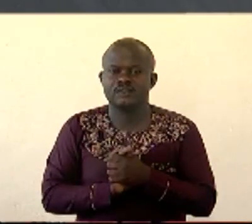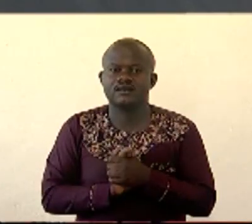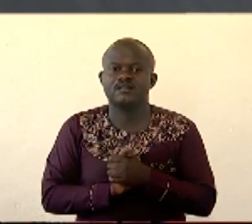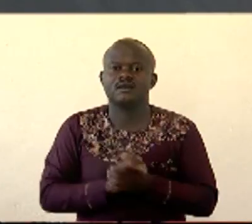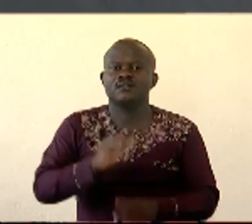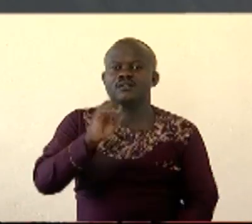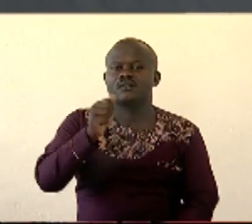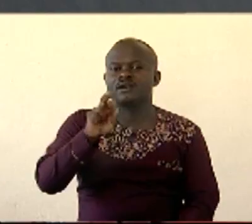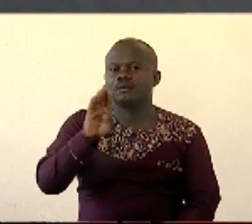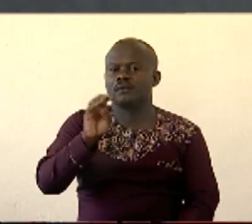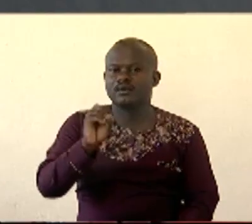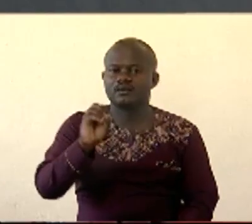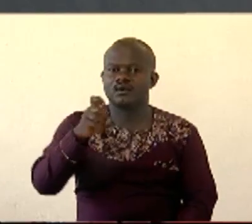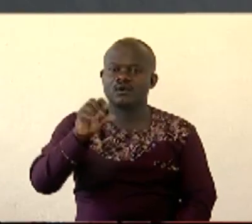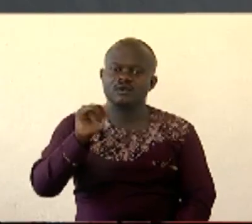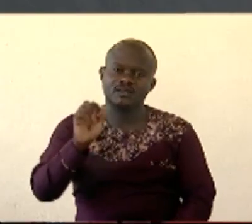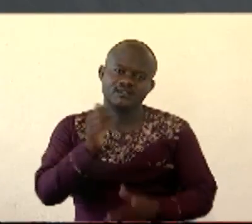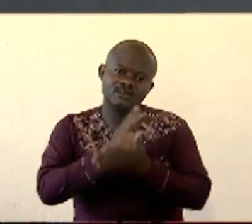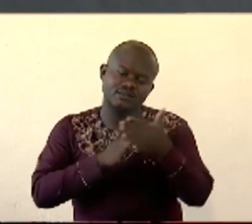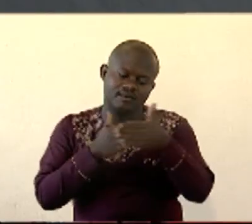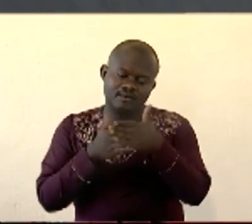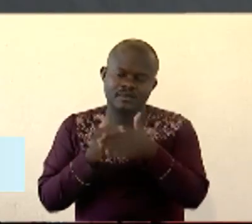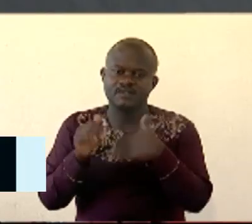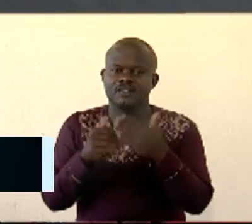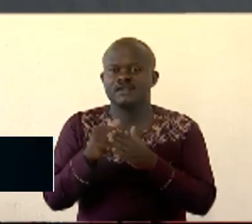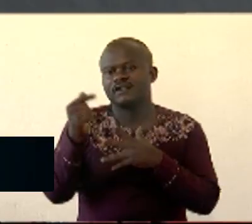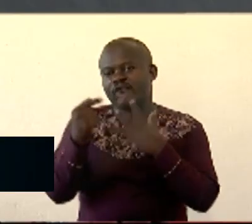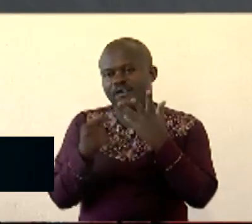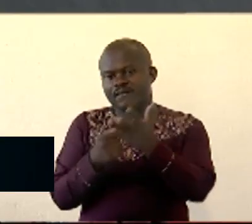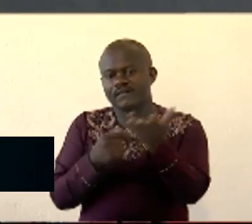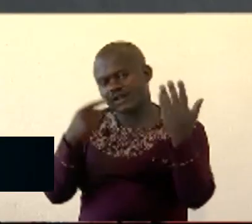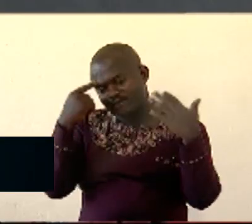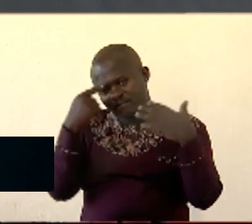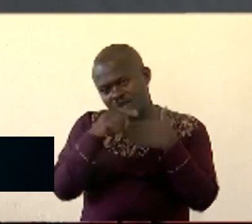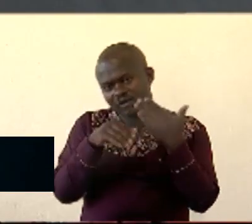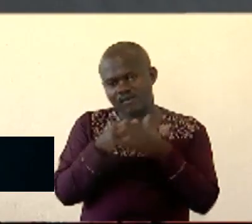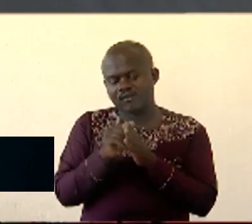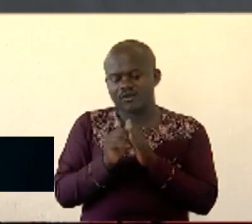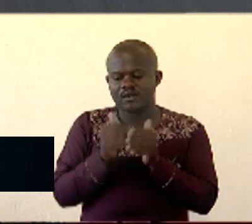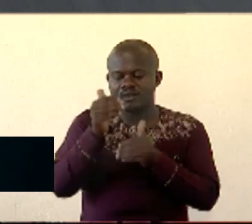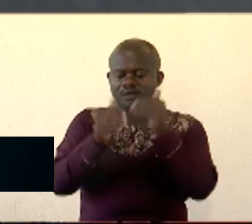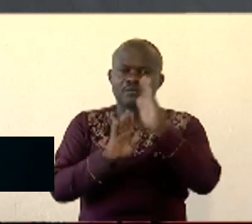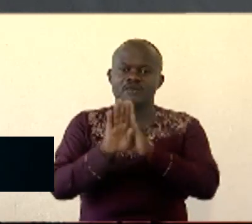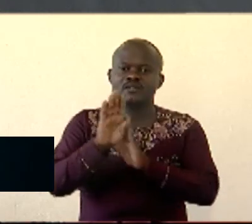Carbon dioxide concentration is also another limiting factor for the progress